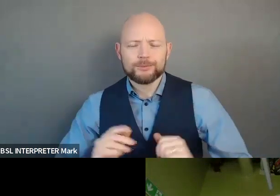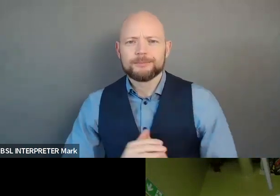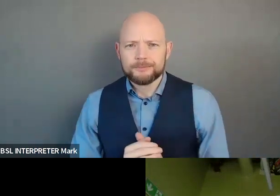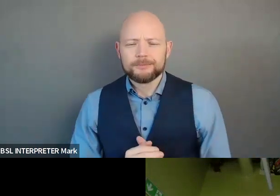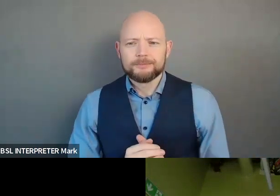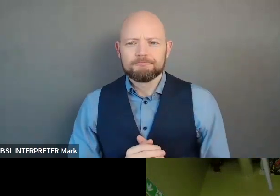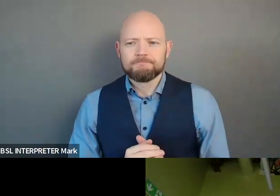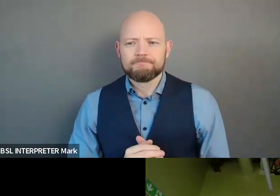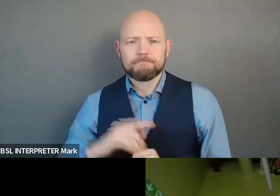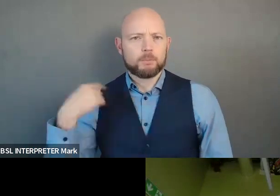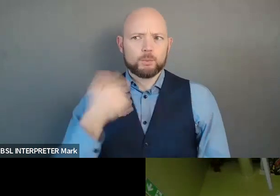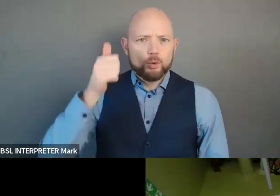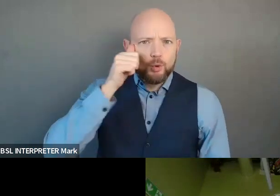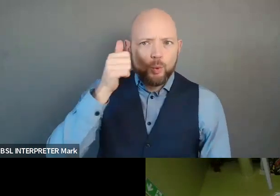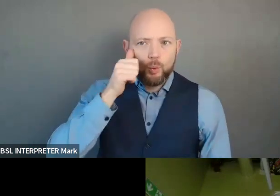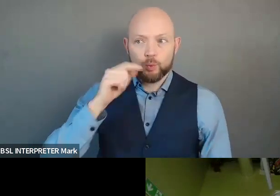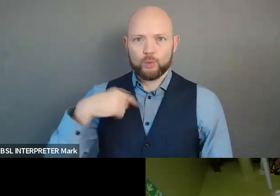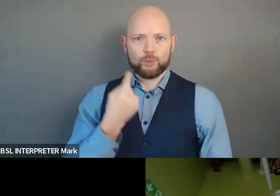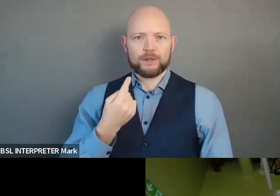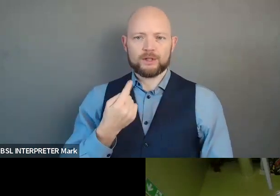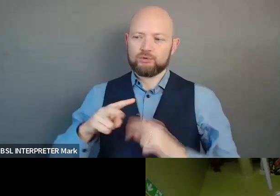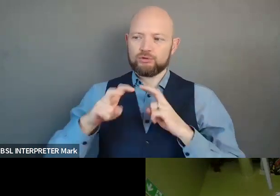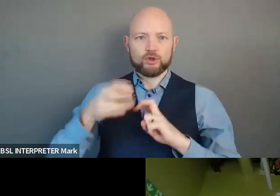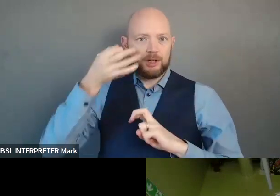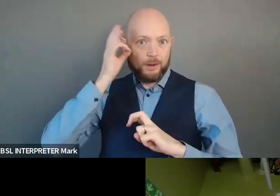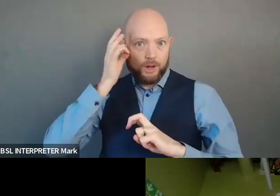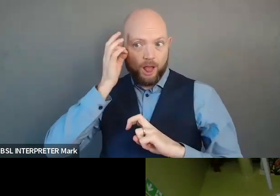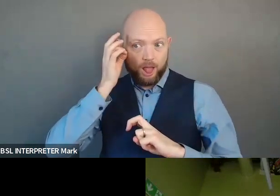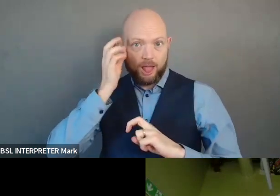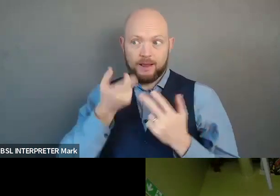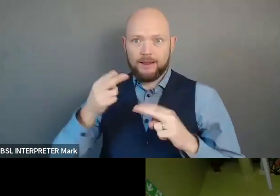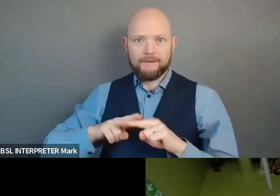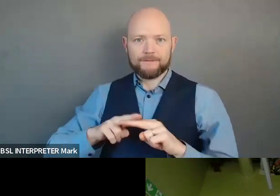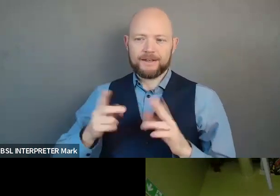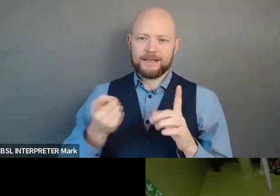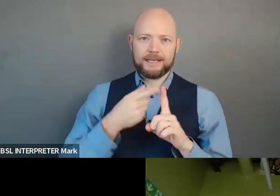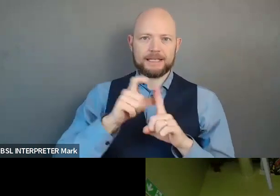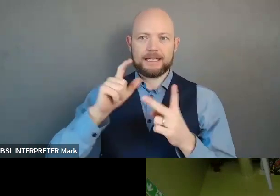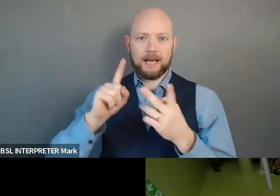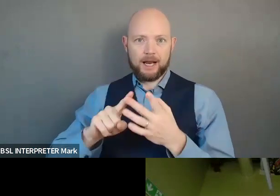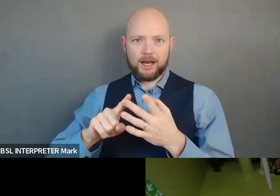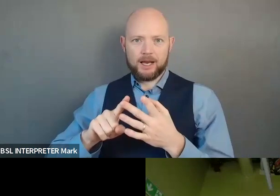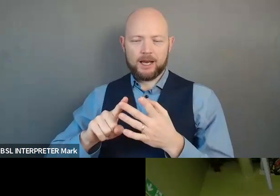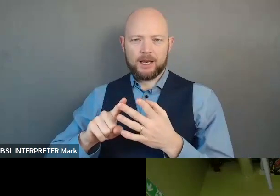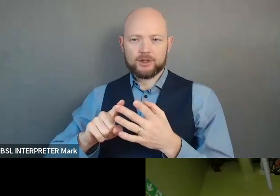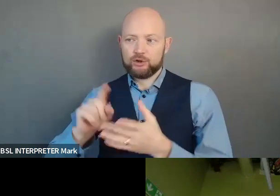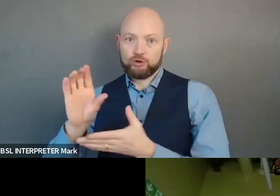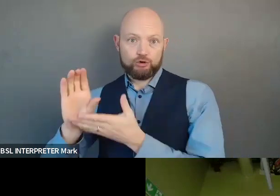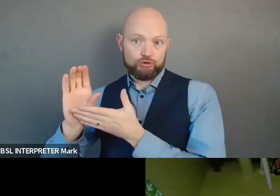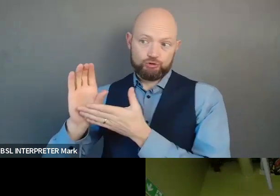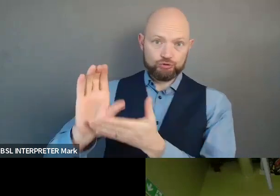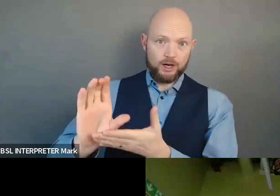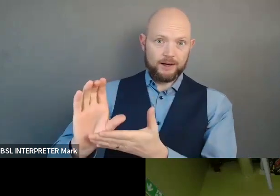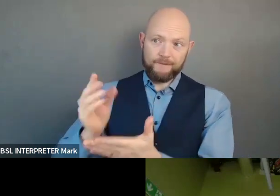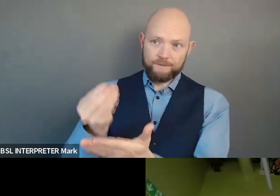we know that if we as a research council embed EDI in our grant funding, that will begin to start